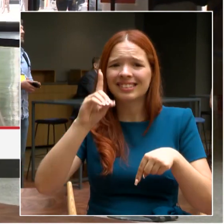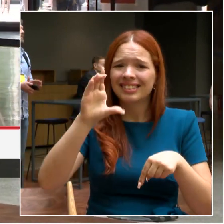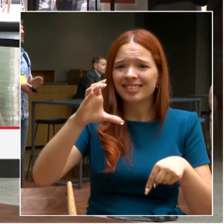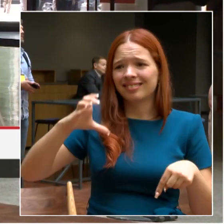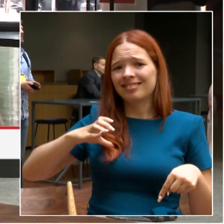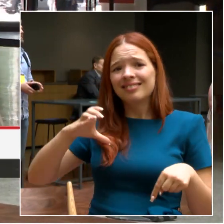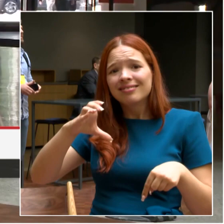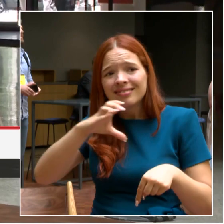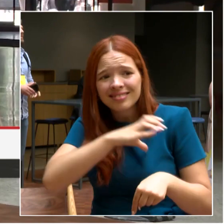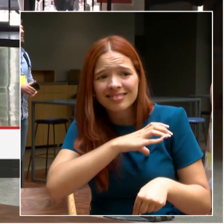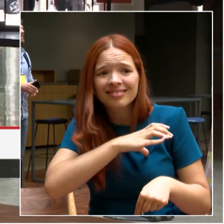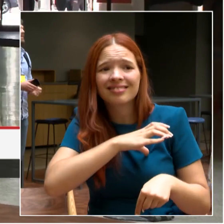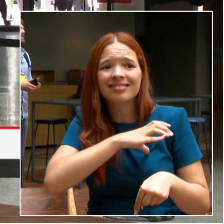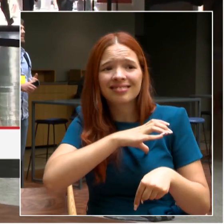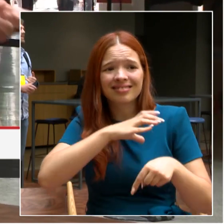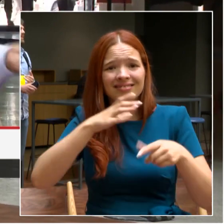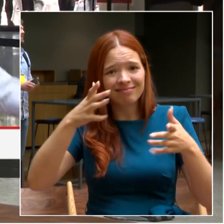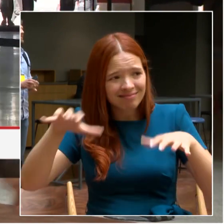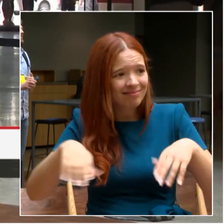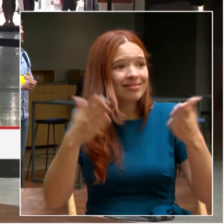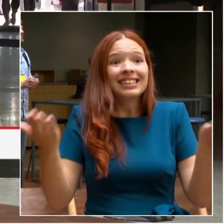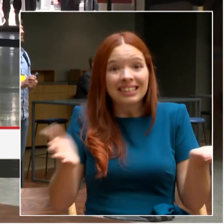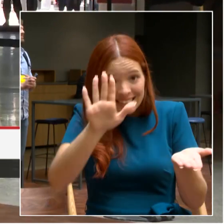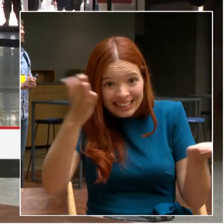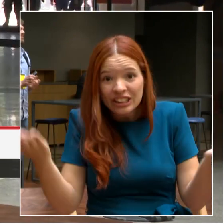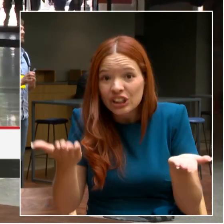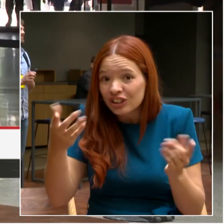on the District Council. He's in the House.